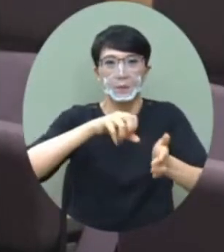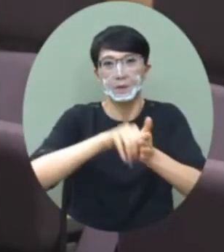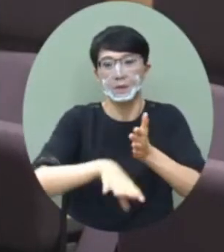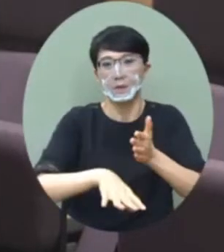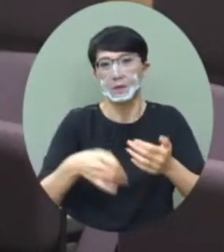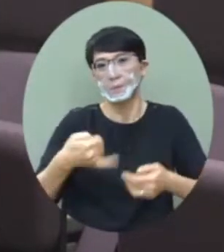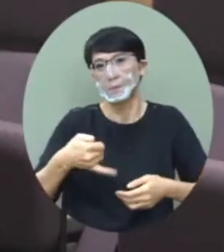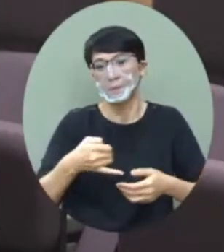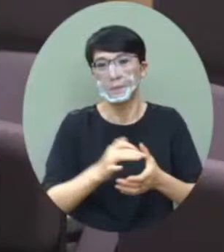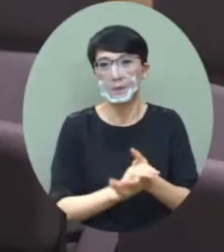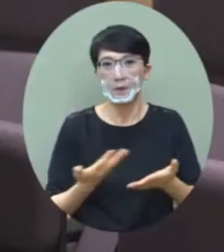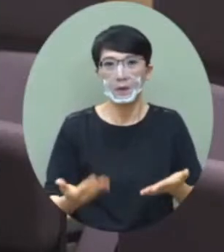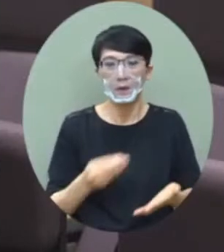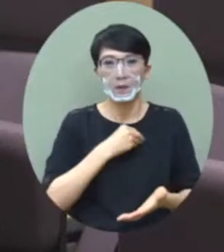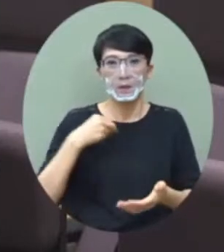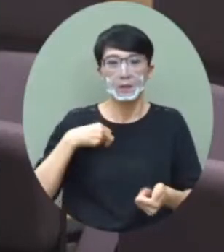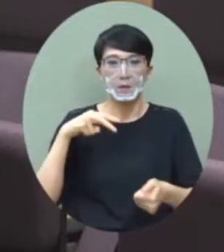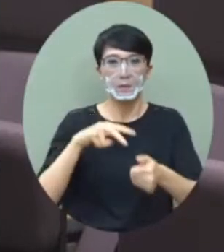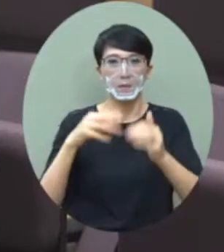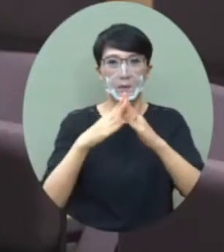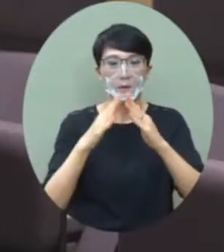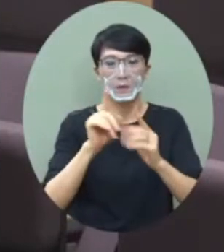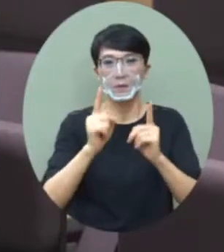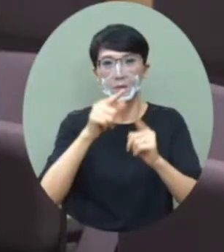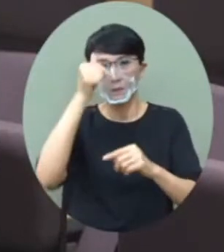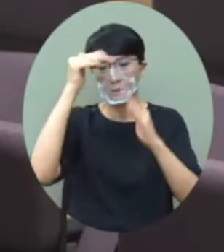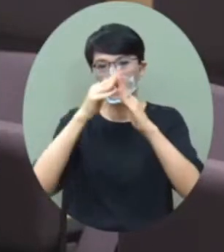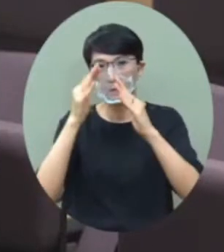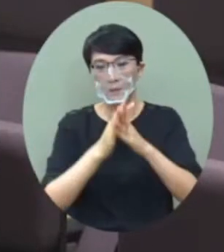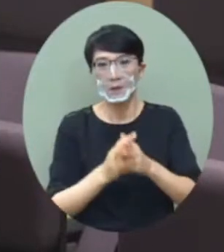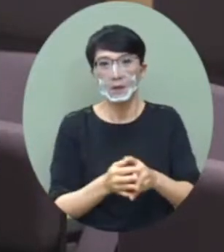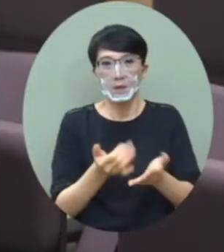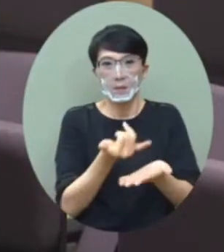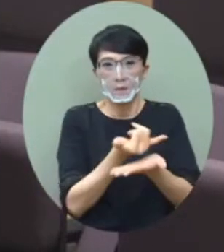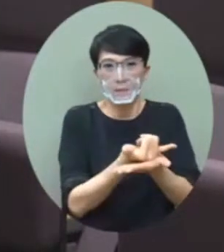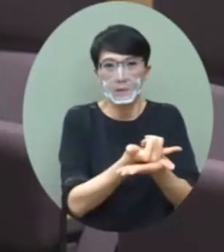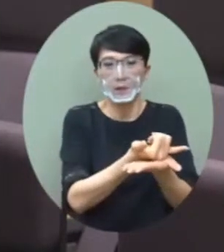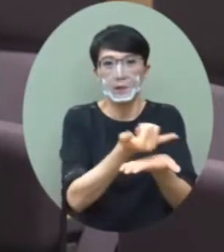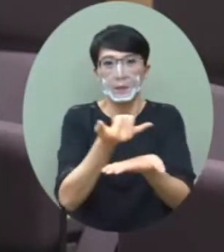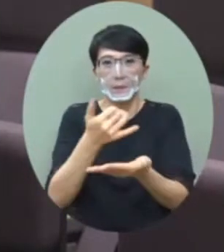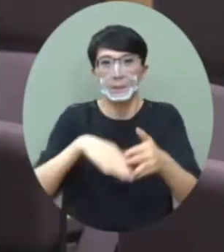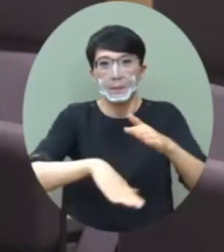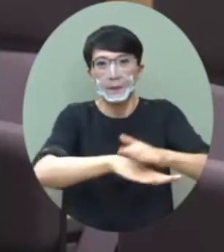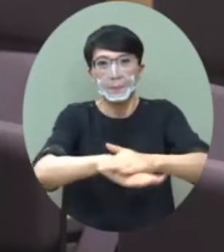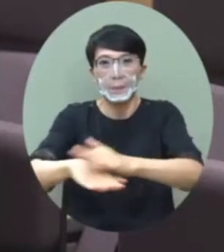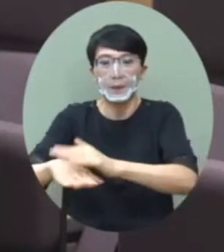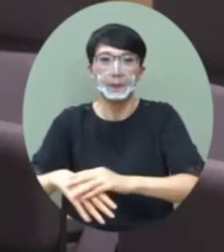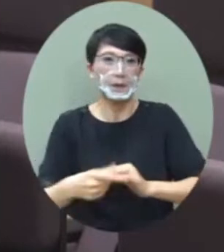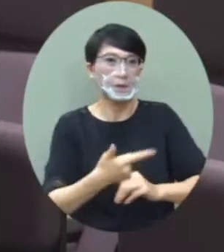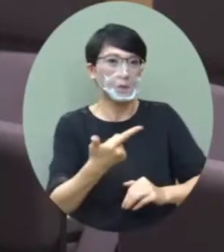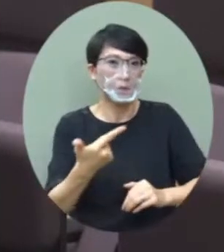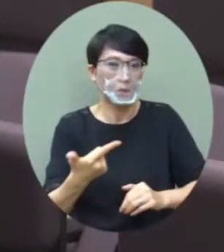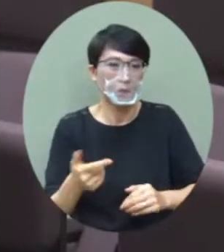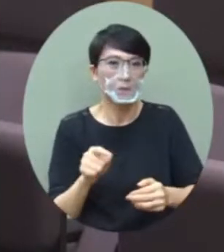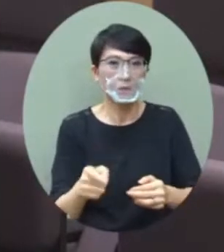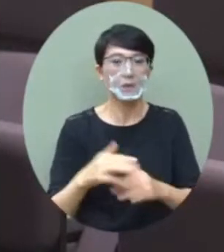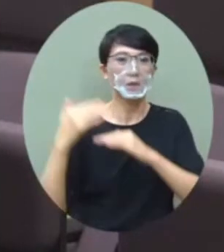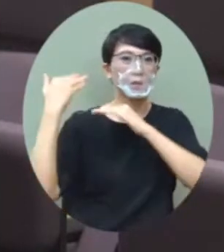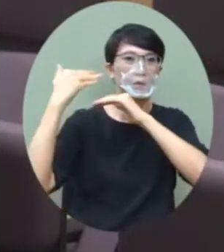the procedures? And for the shortage of coffins, I'd like to know whether the accumulation